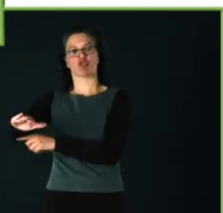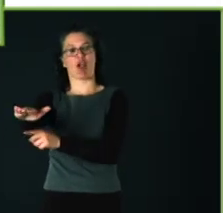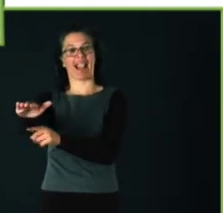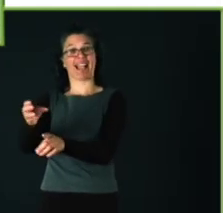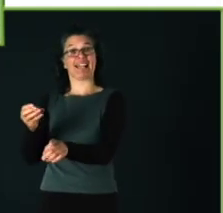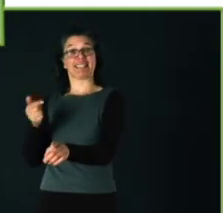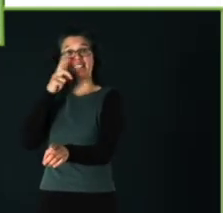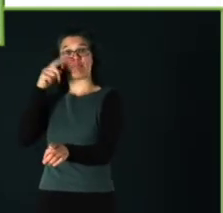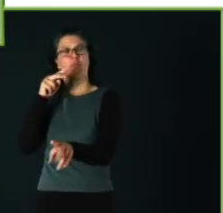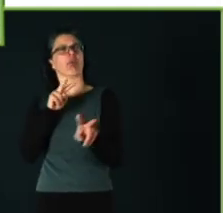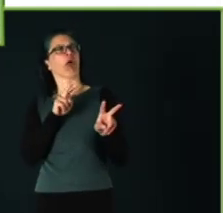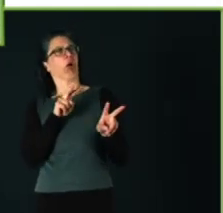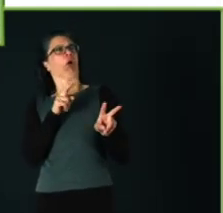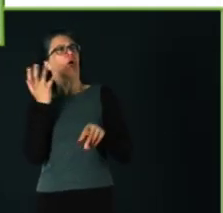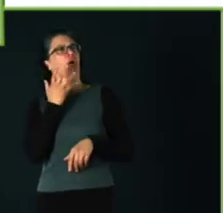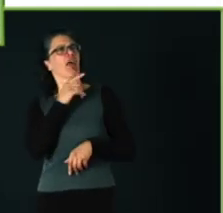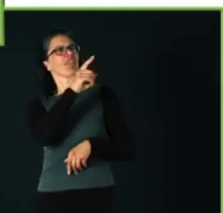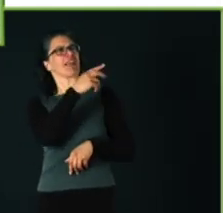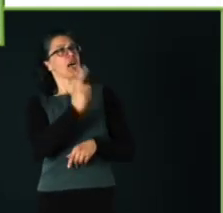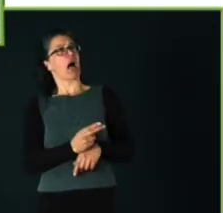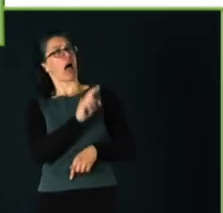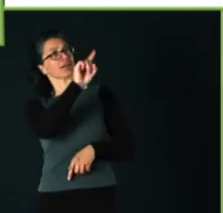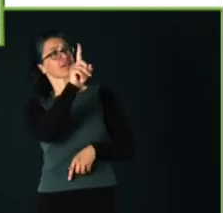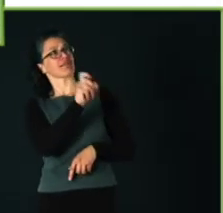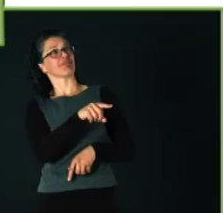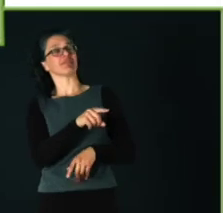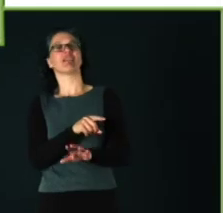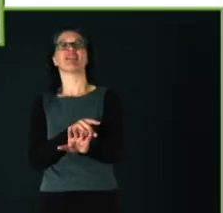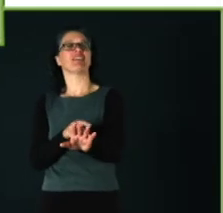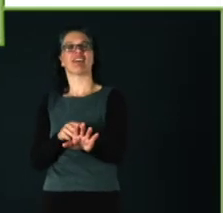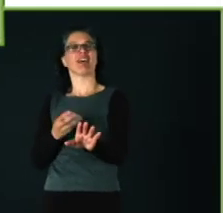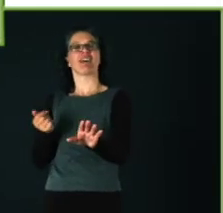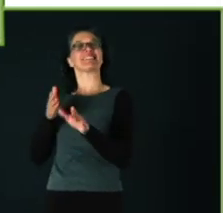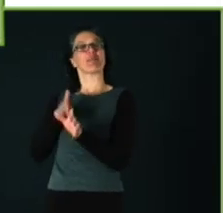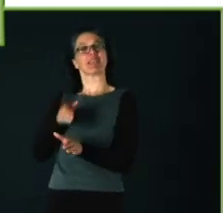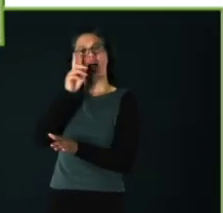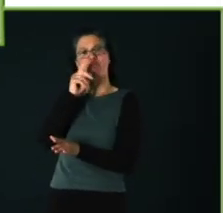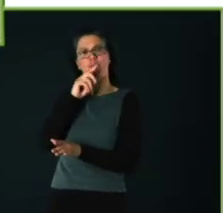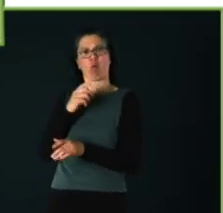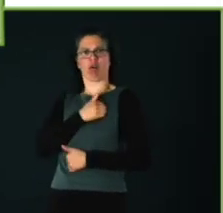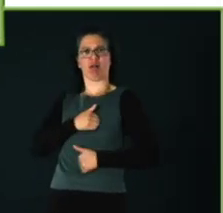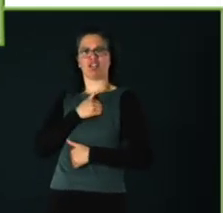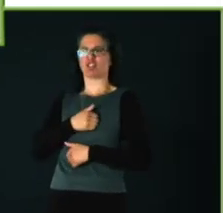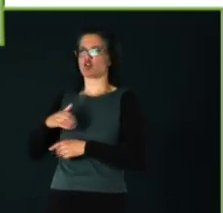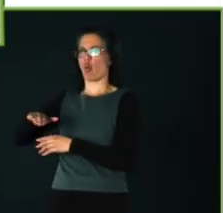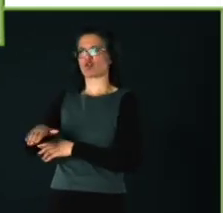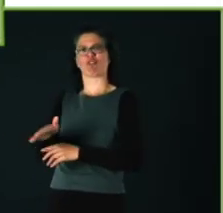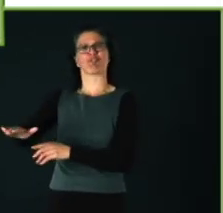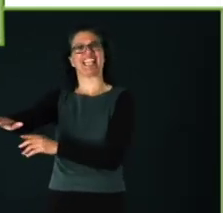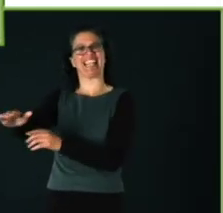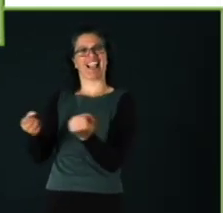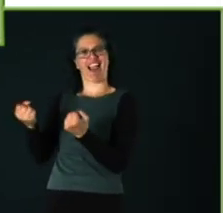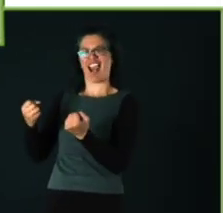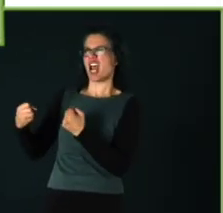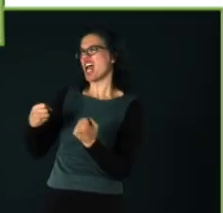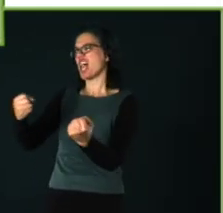But, you know, we've got these kids that are drifting around town, and we should go out our way and put something in like we do for our soccer and rugby and hockey, put something